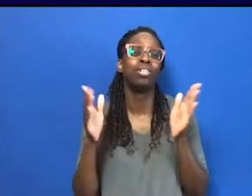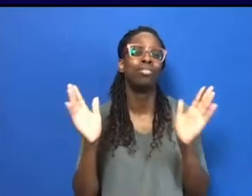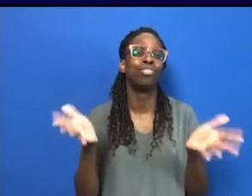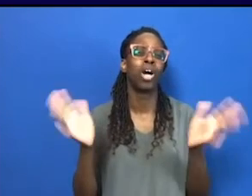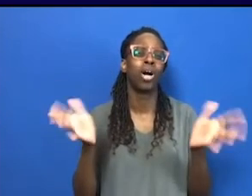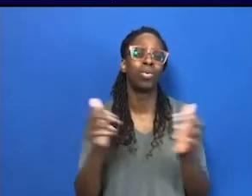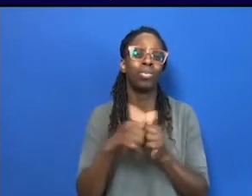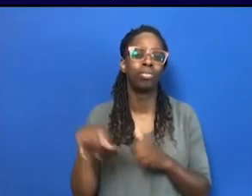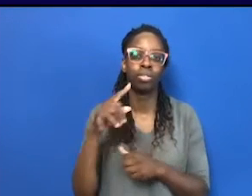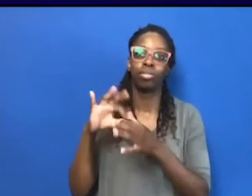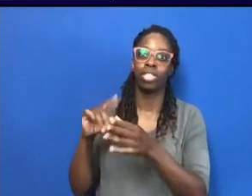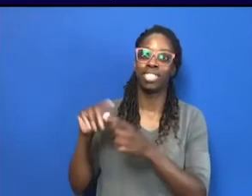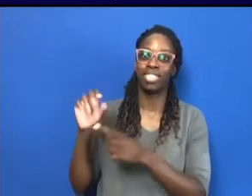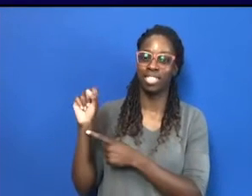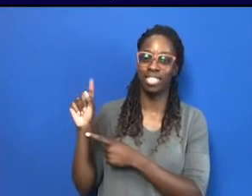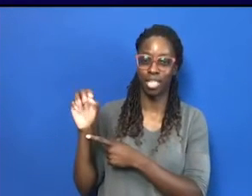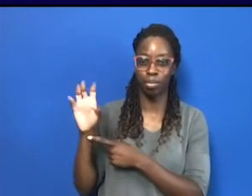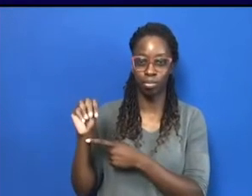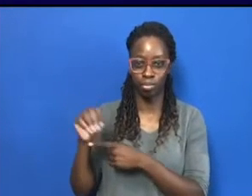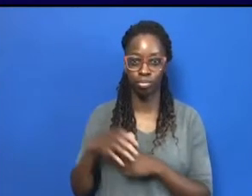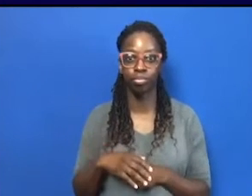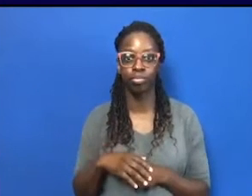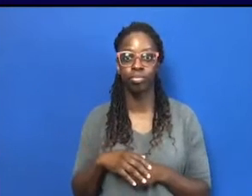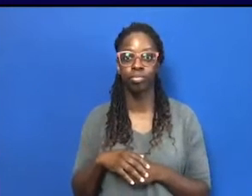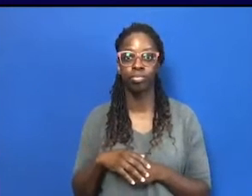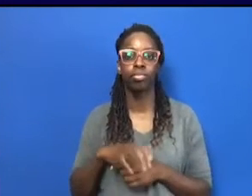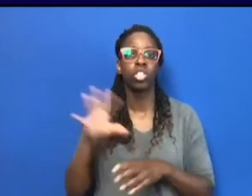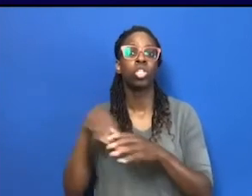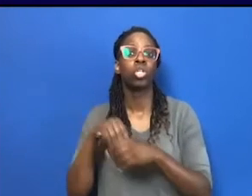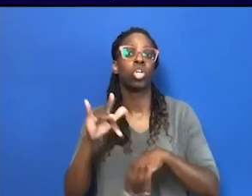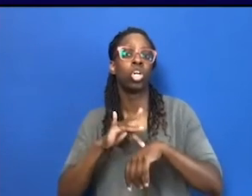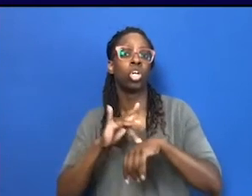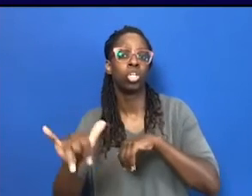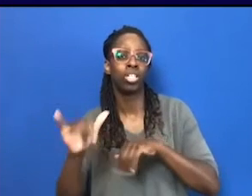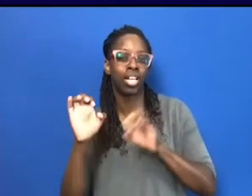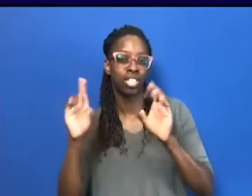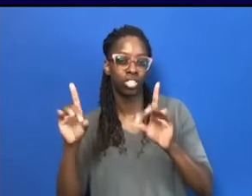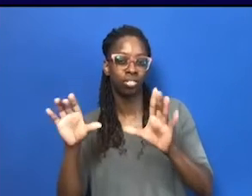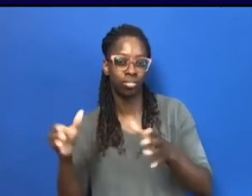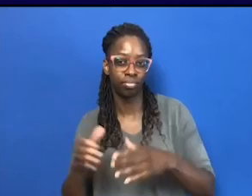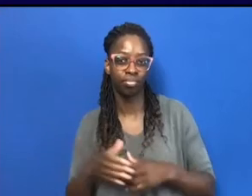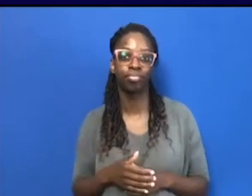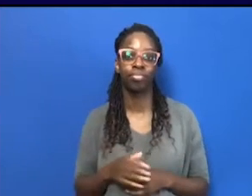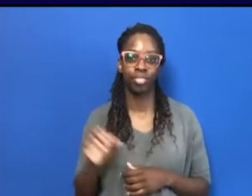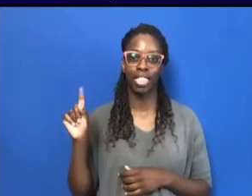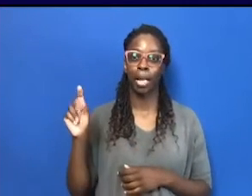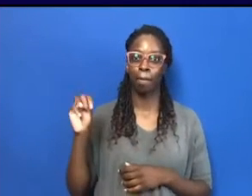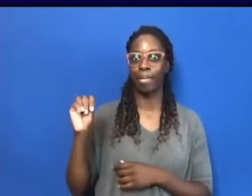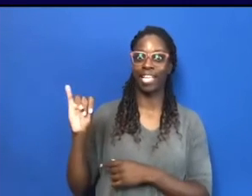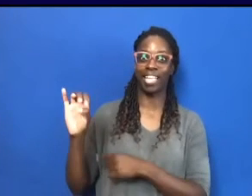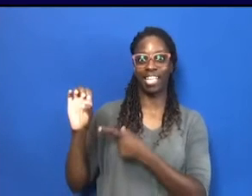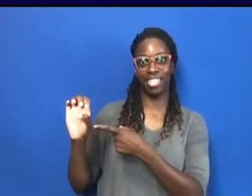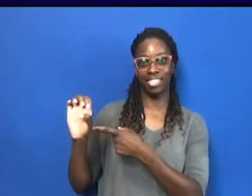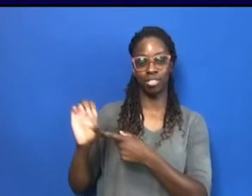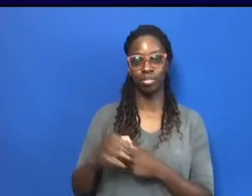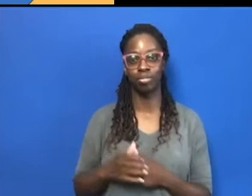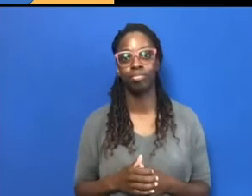Early Education Centers, or STEMIES, review of STEM content existing in state early learning